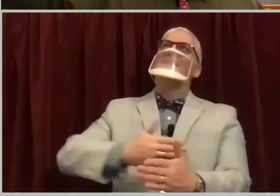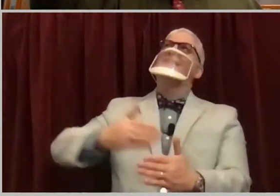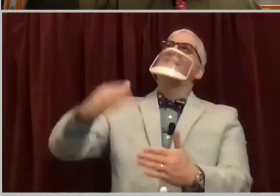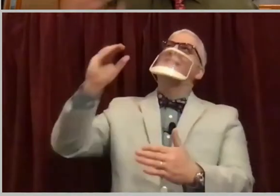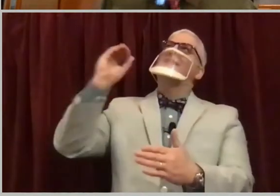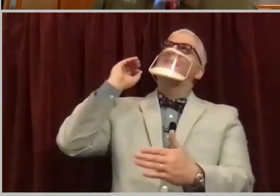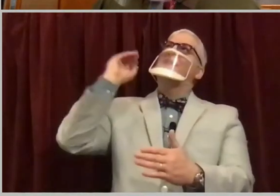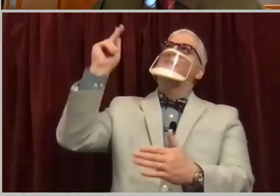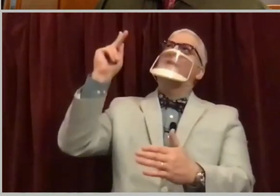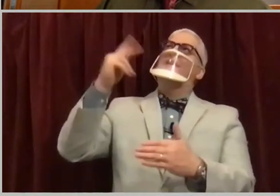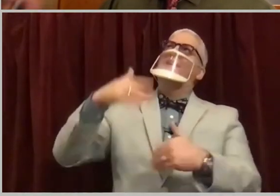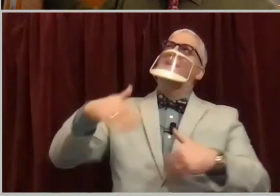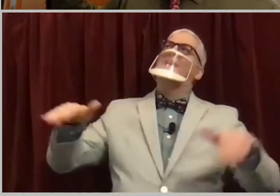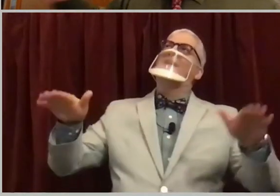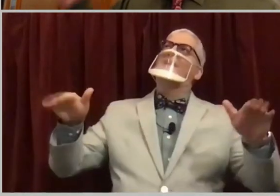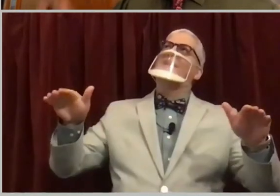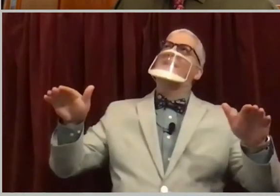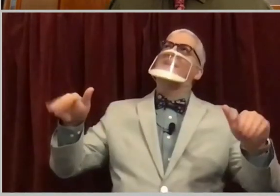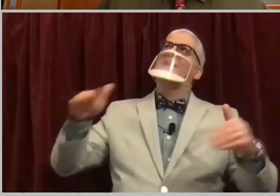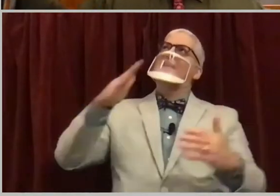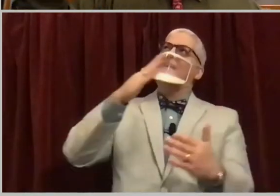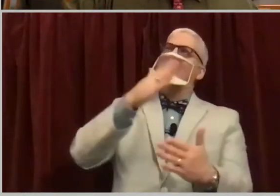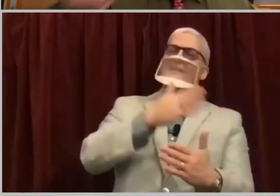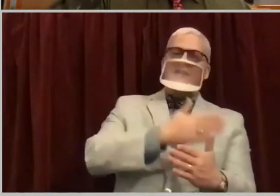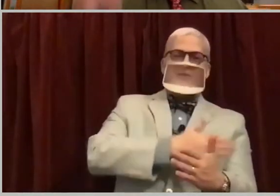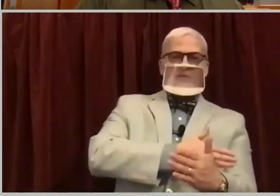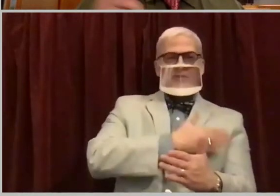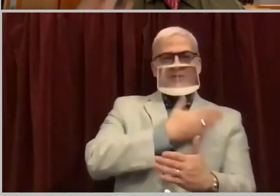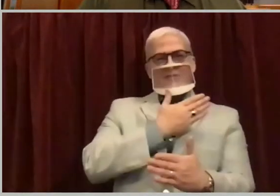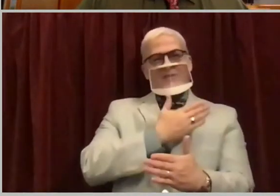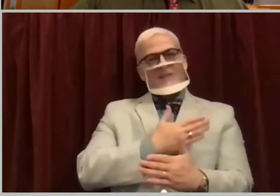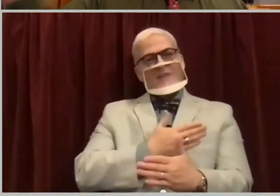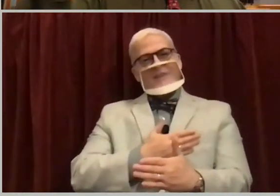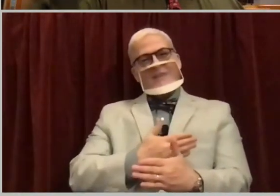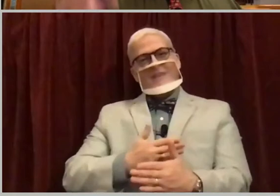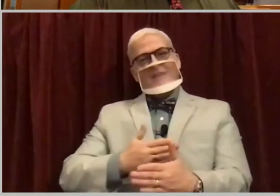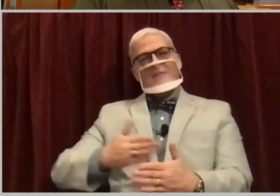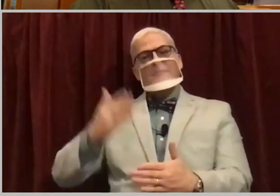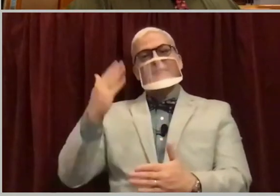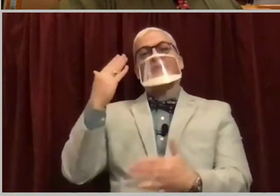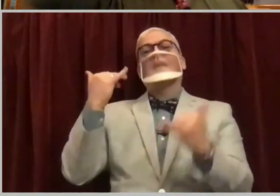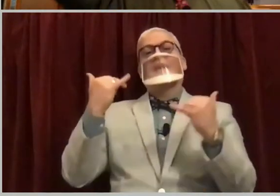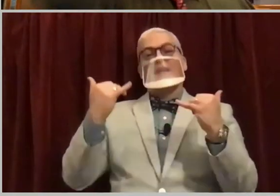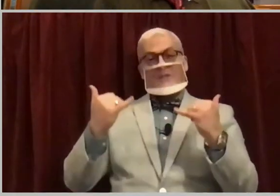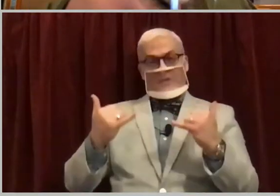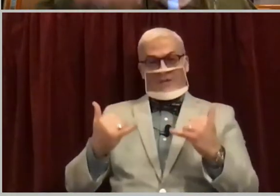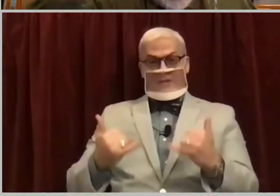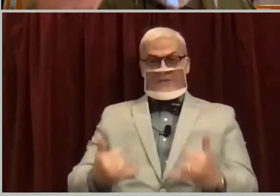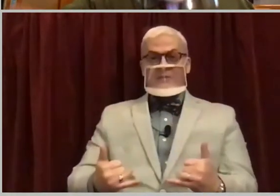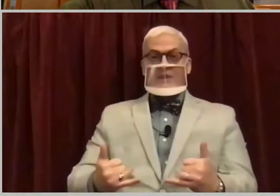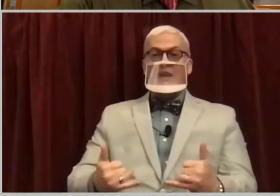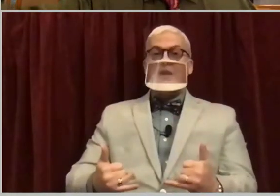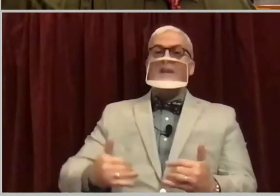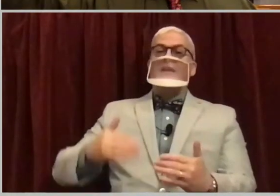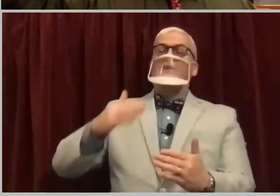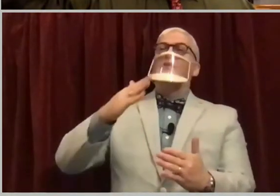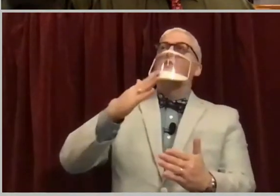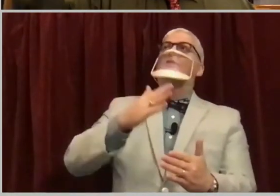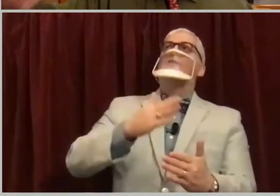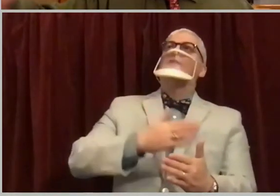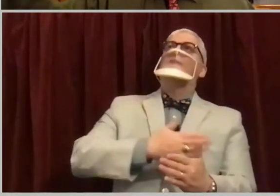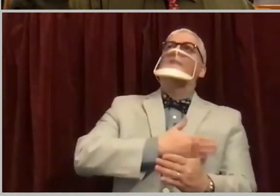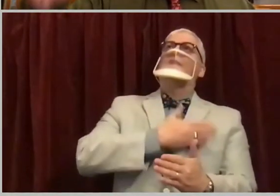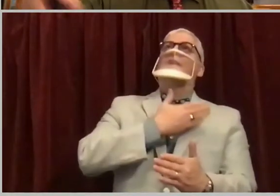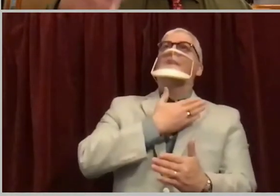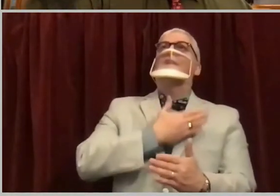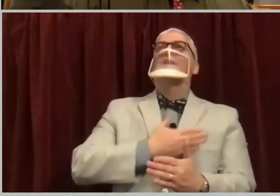songs which now the angels sing, which now